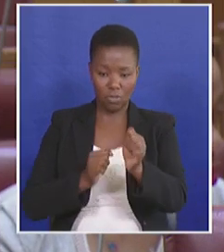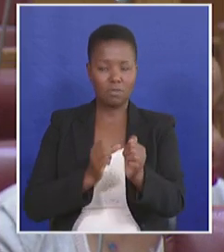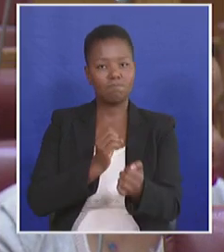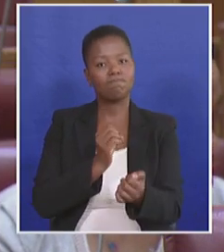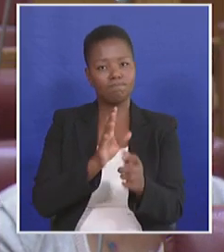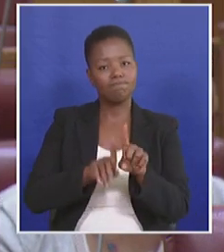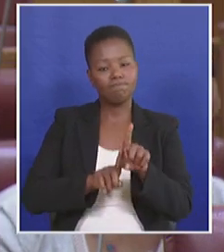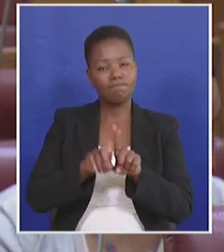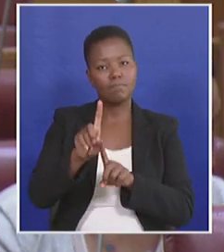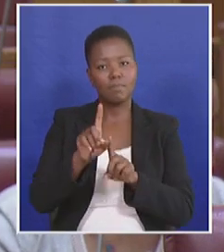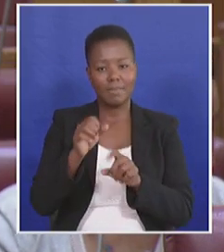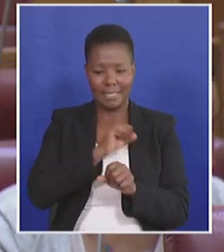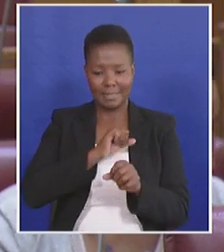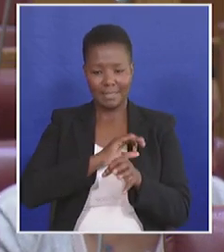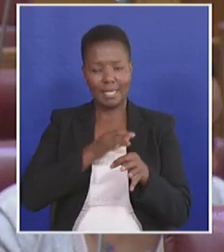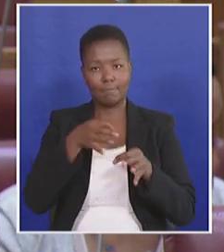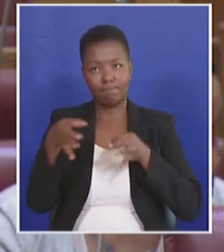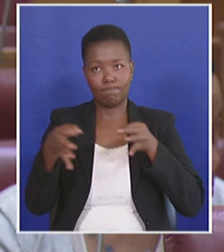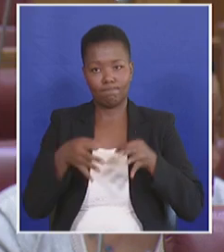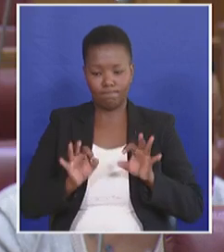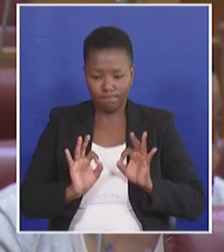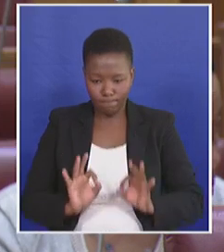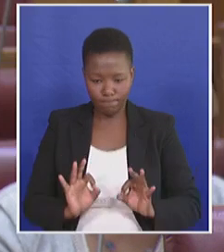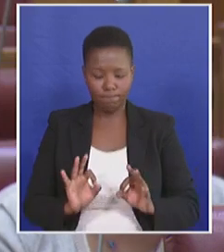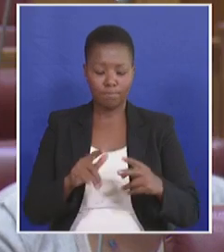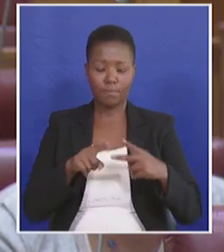to minimize sickness and absence rate.